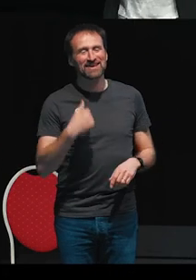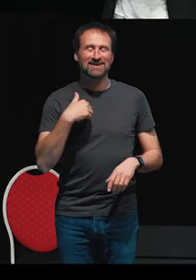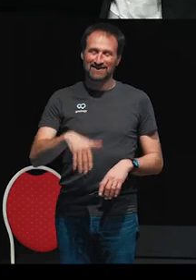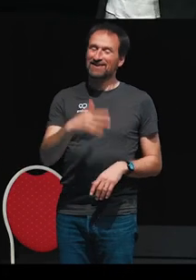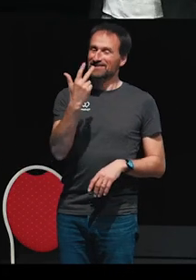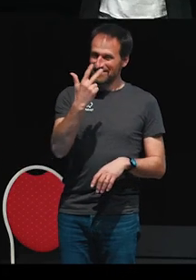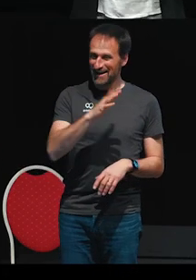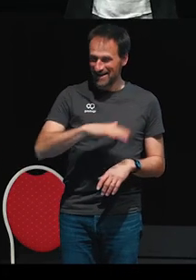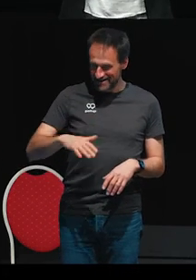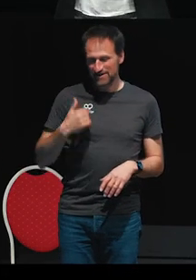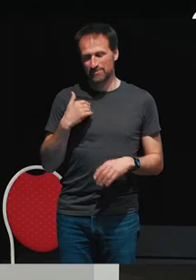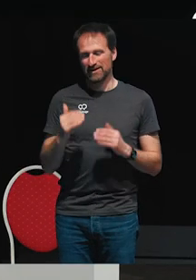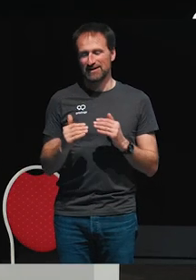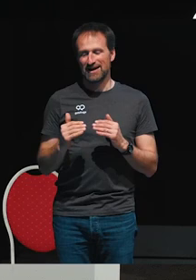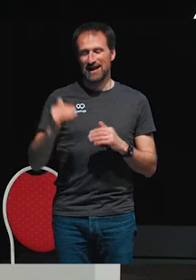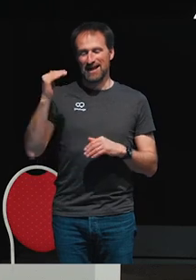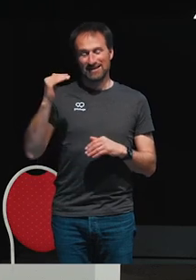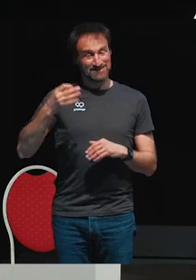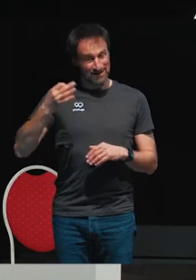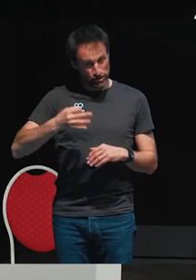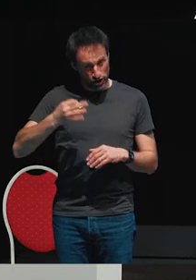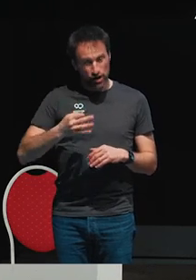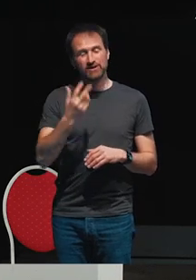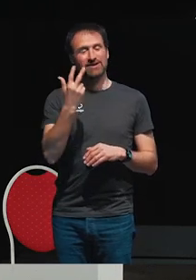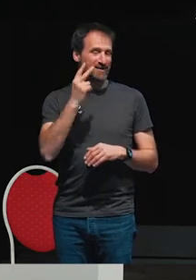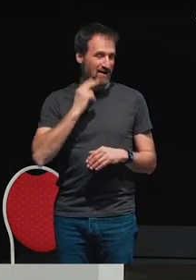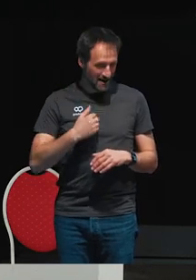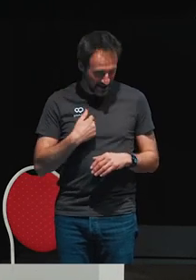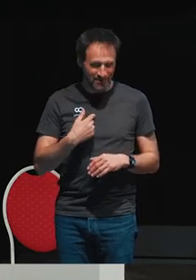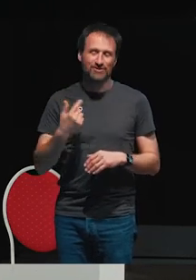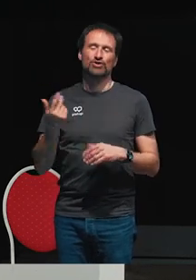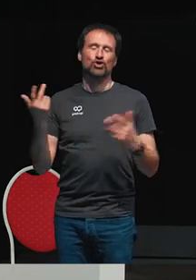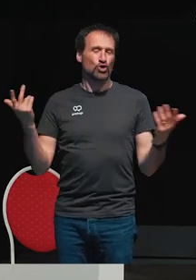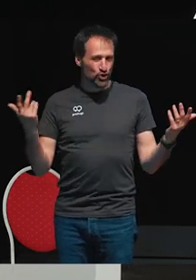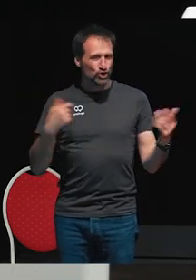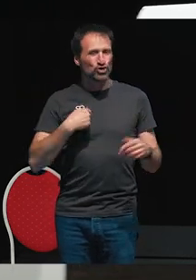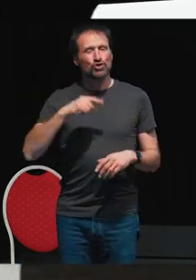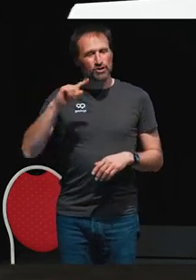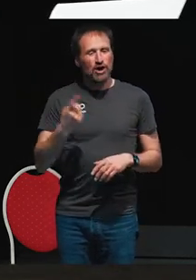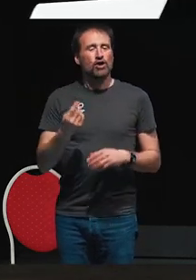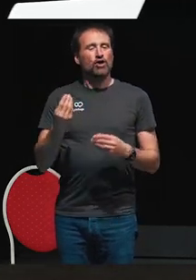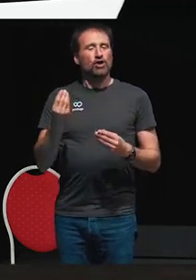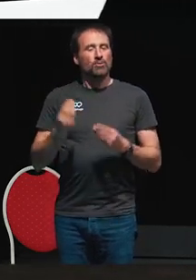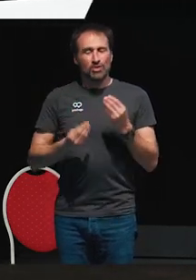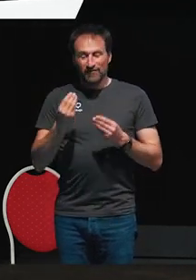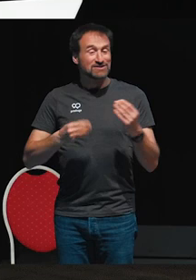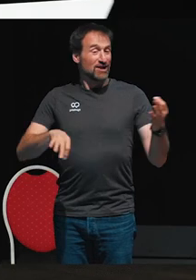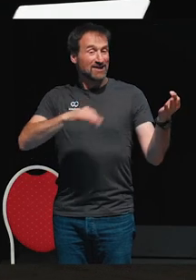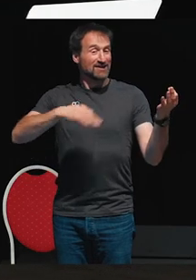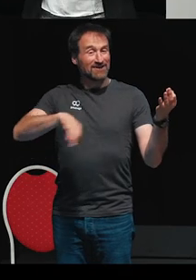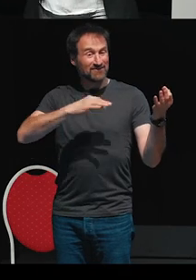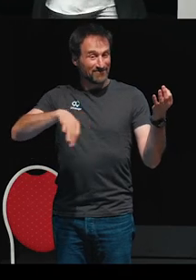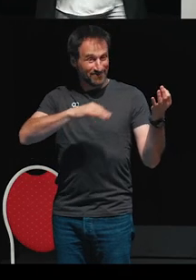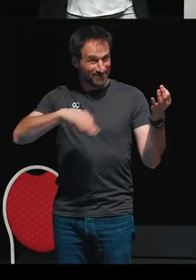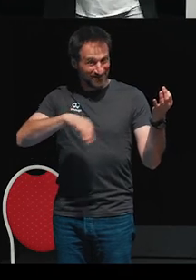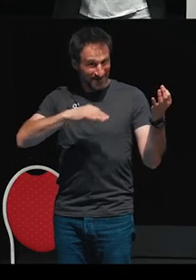3 kids, and my oldest daughter is 3 years old, and I'm also a professional violin player in addition